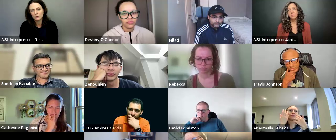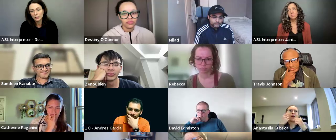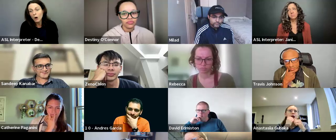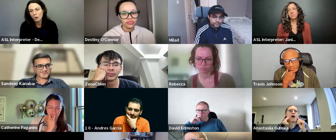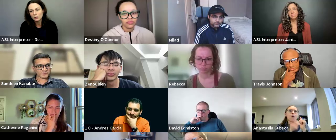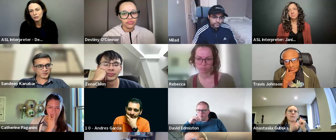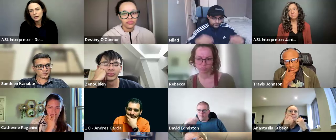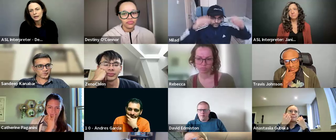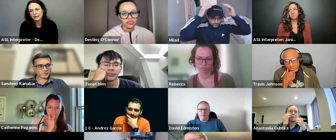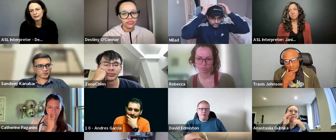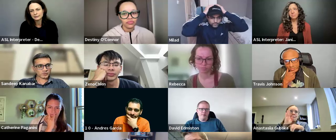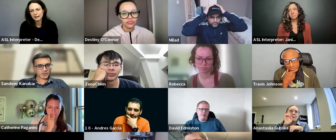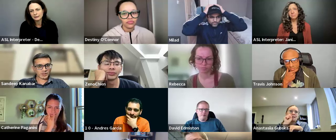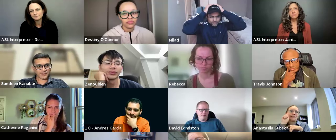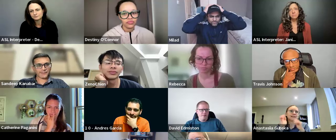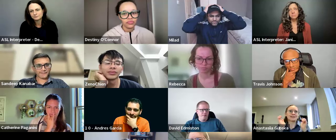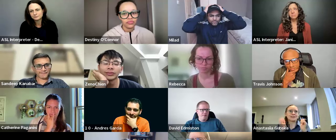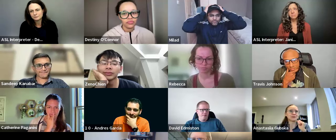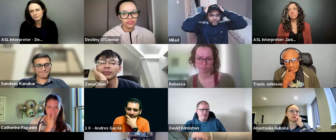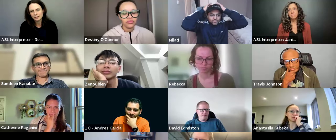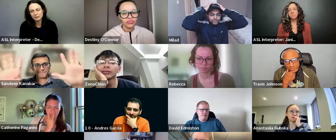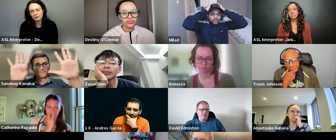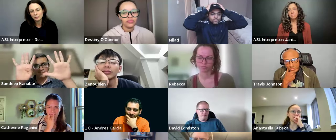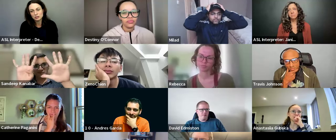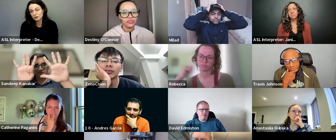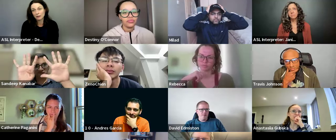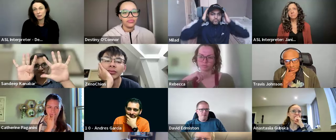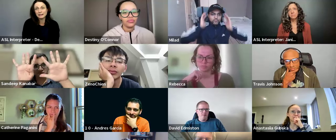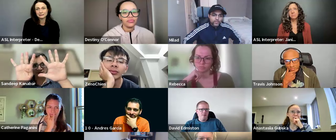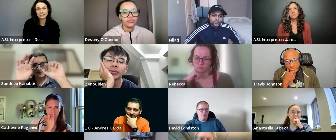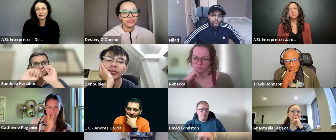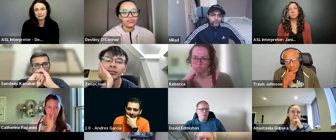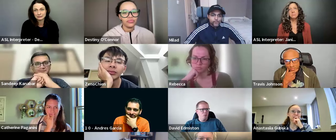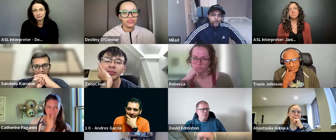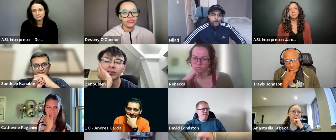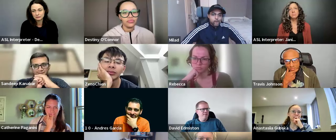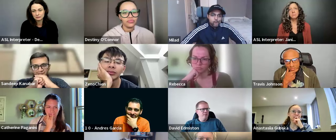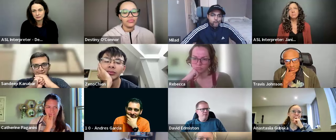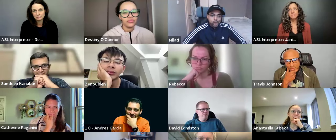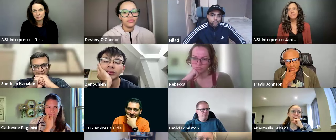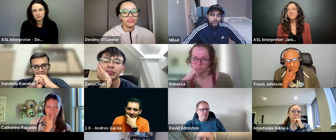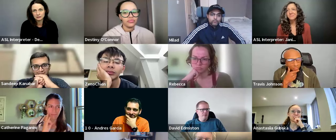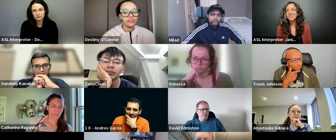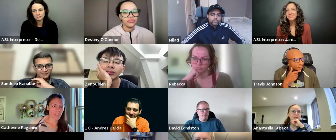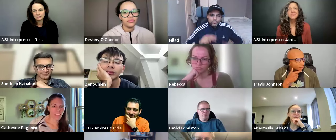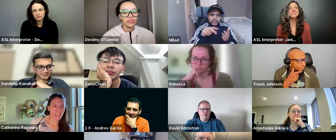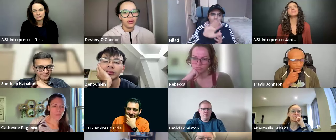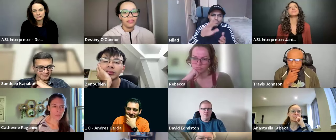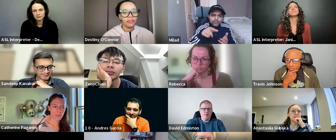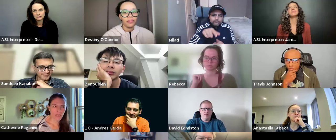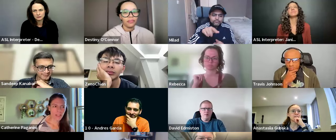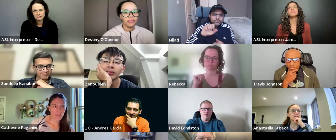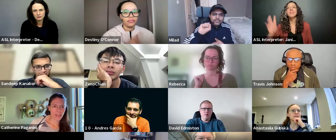before we go. And we'll just try our best, I guess.